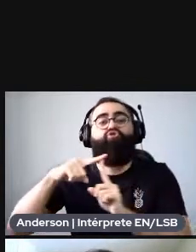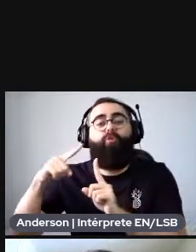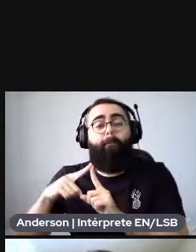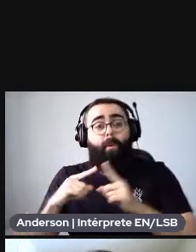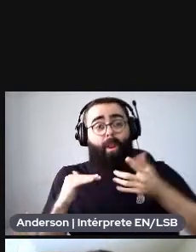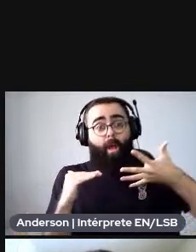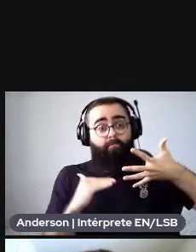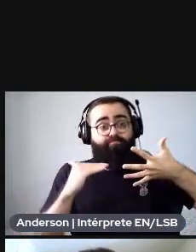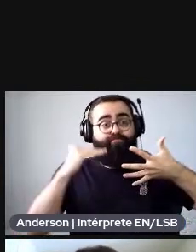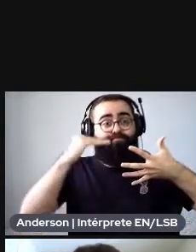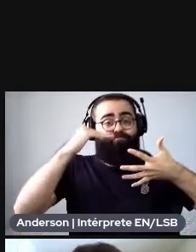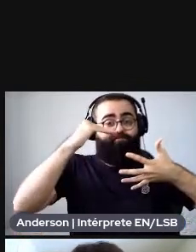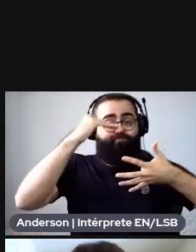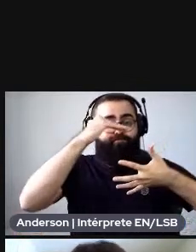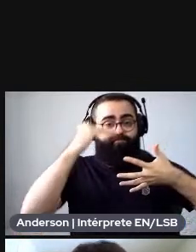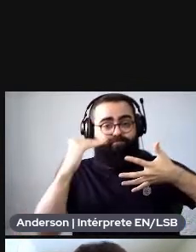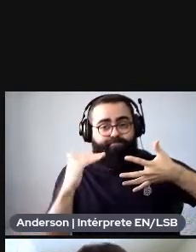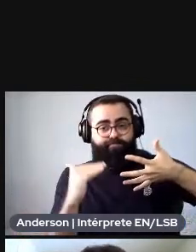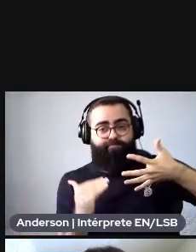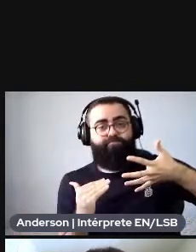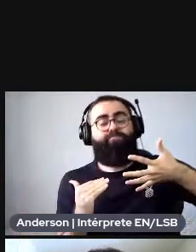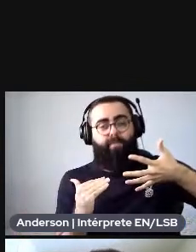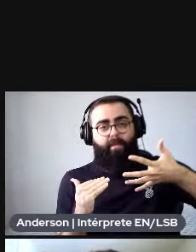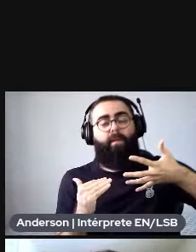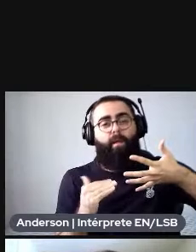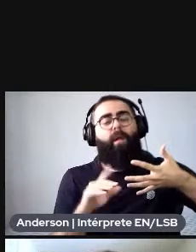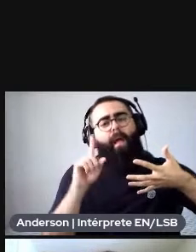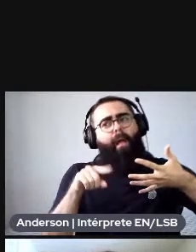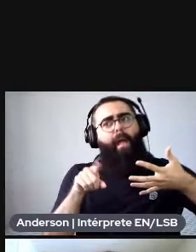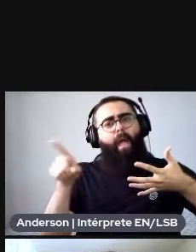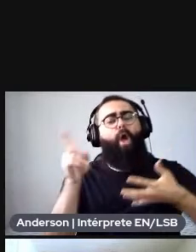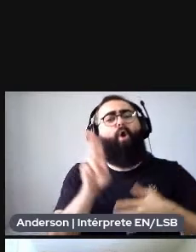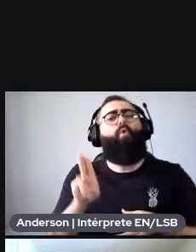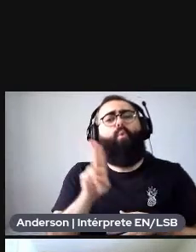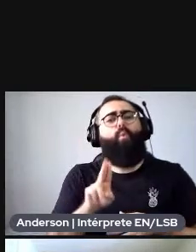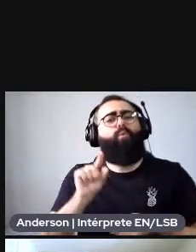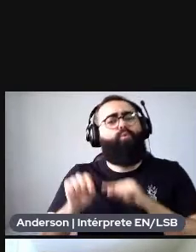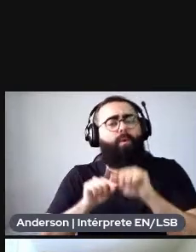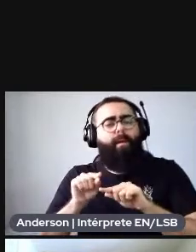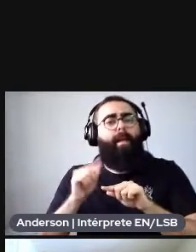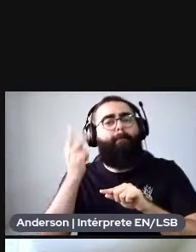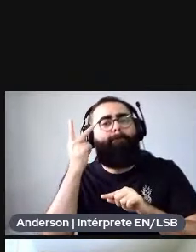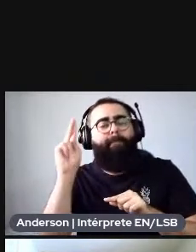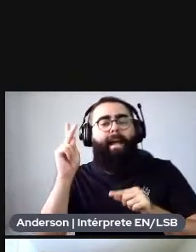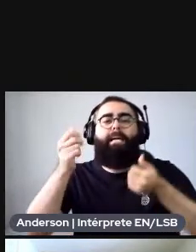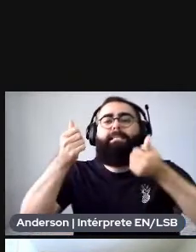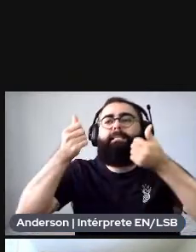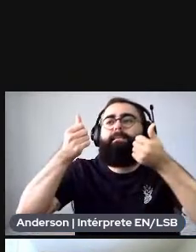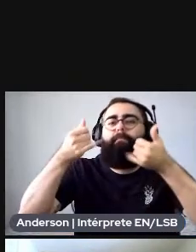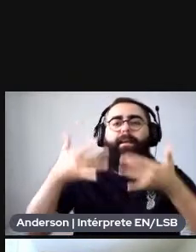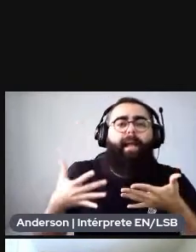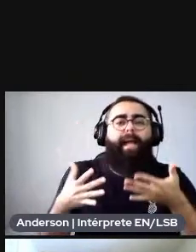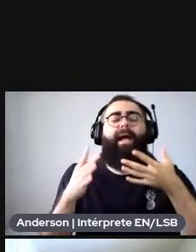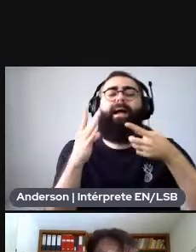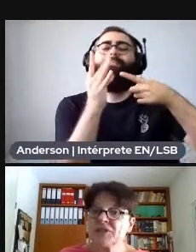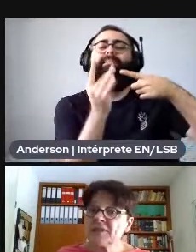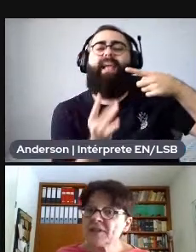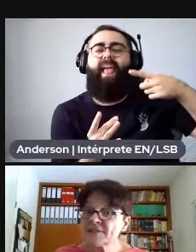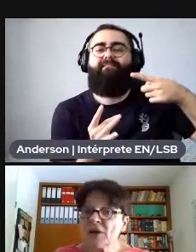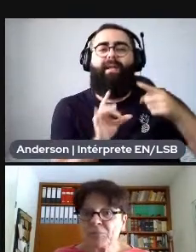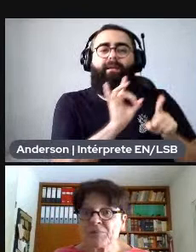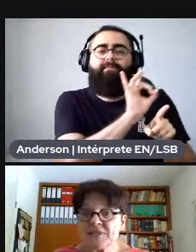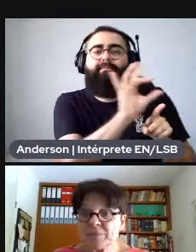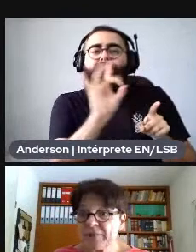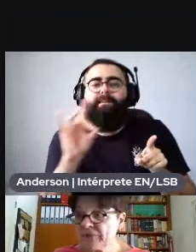tendencies. The model is conceived as an instrument for the description of individual languages.